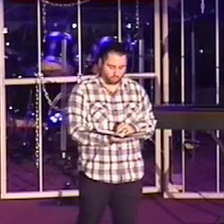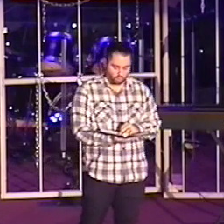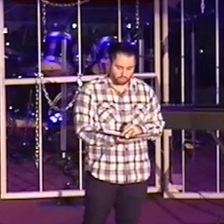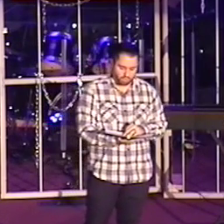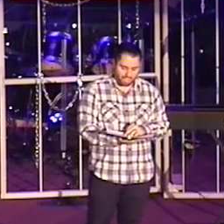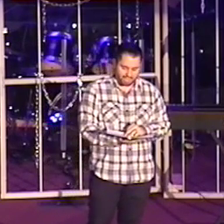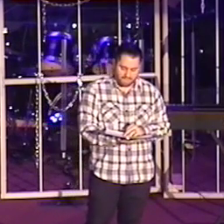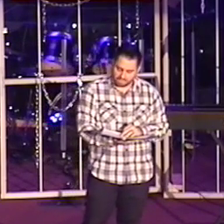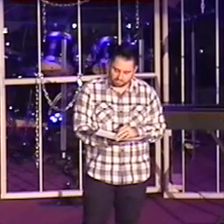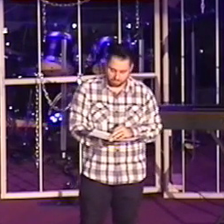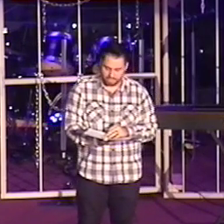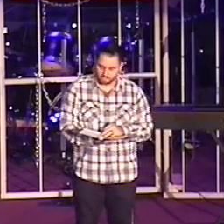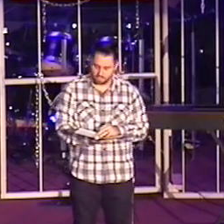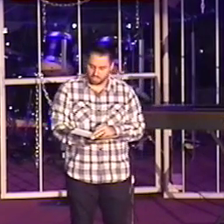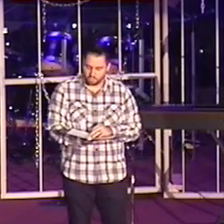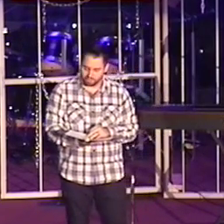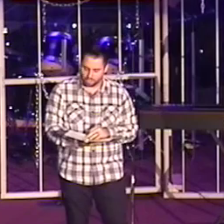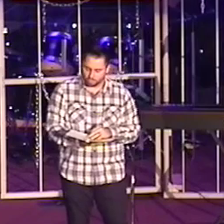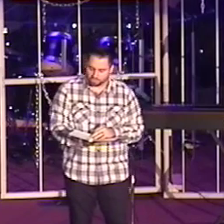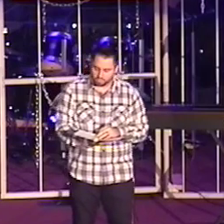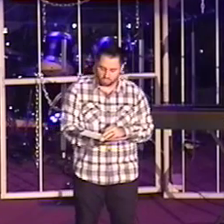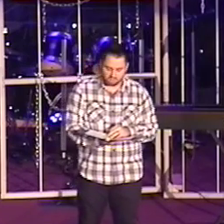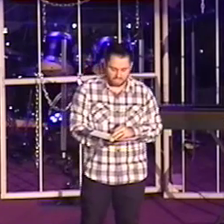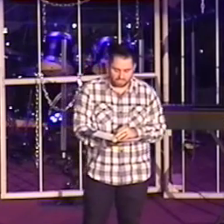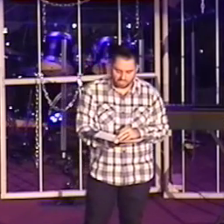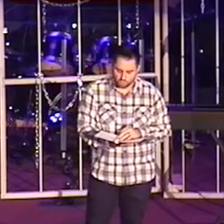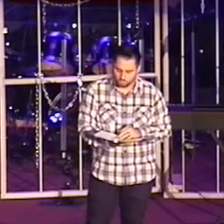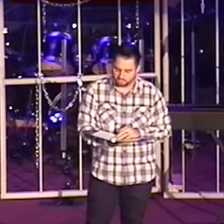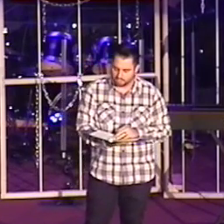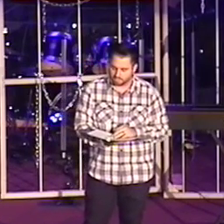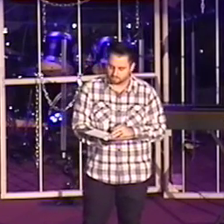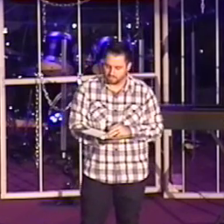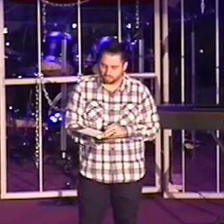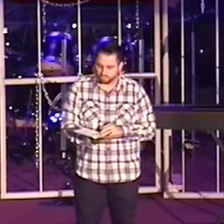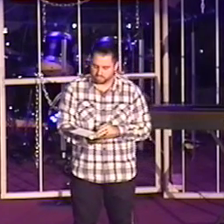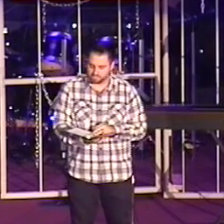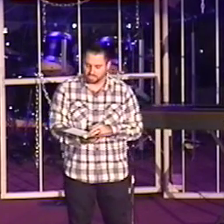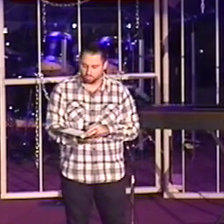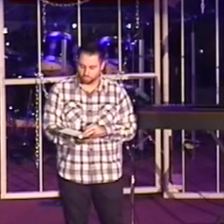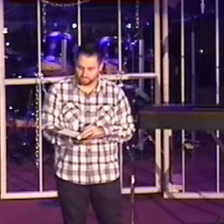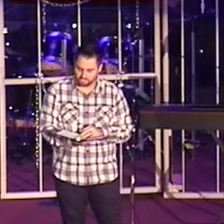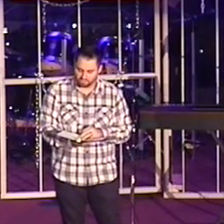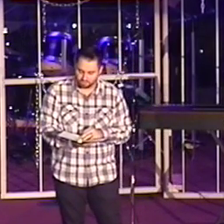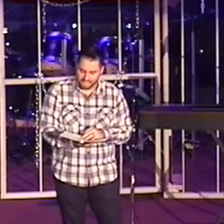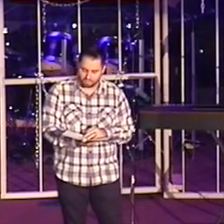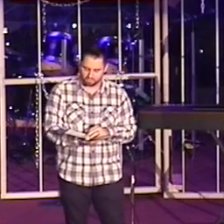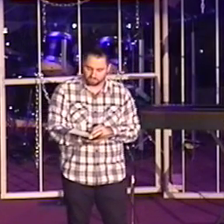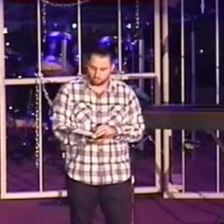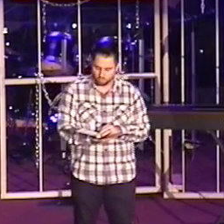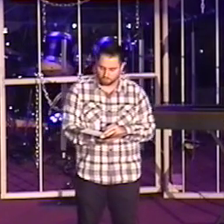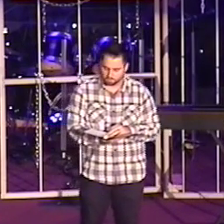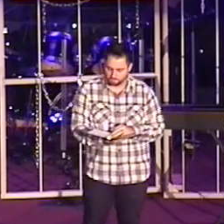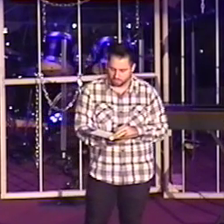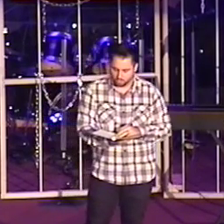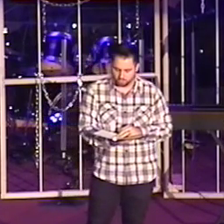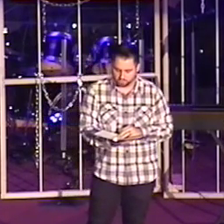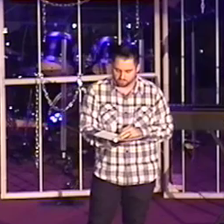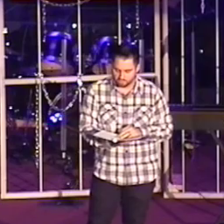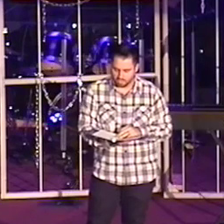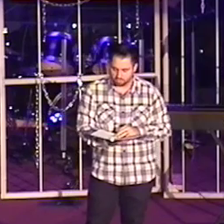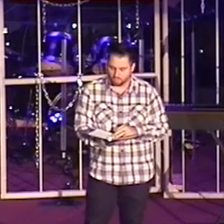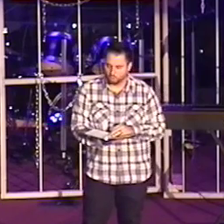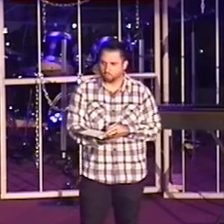to the Lord, and not to men, knowing that whatever good thing each one does, this he will receive back from the Lord,